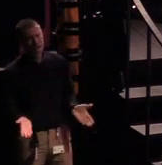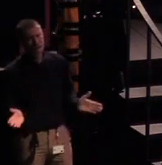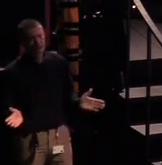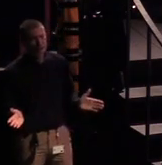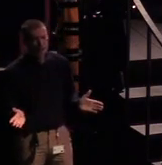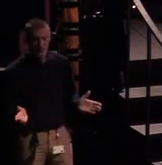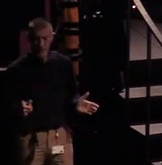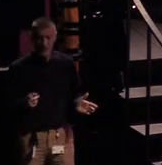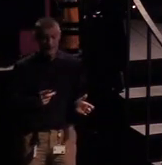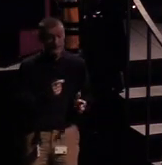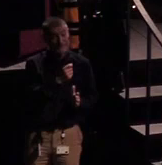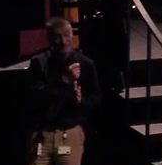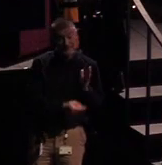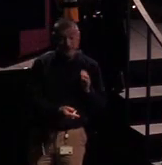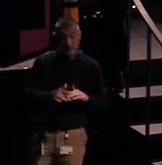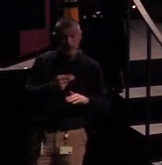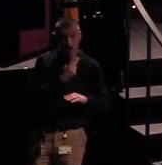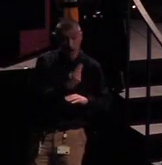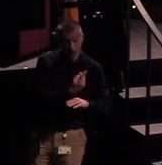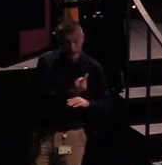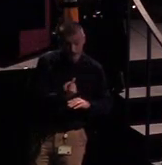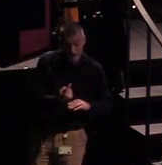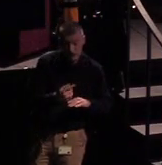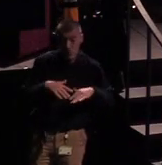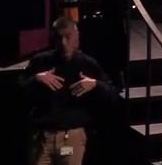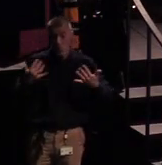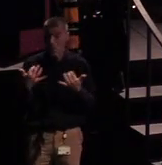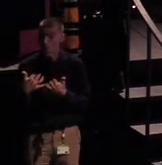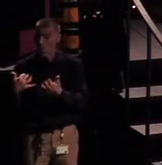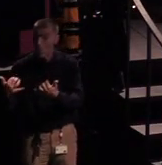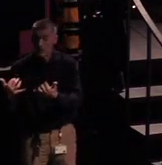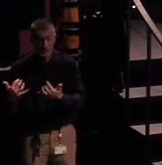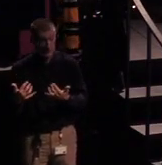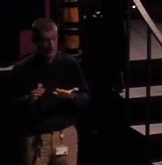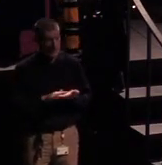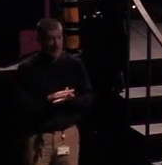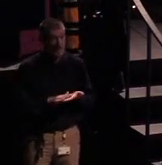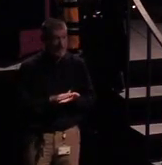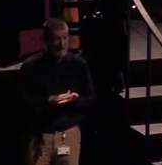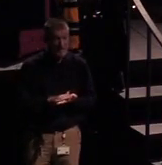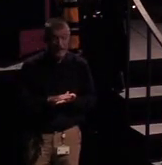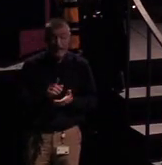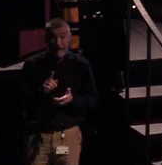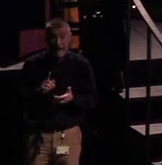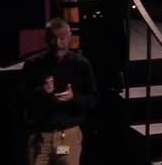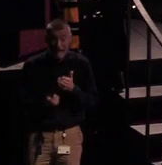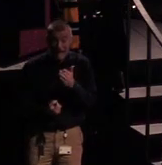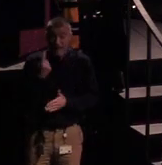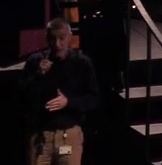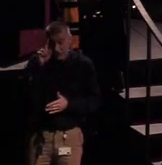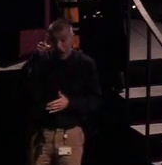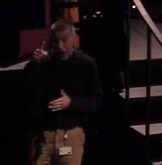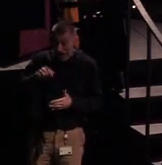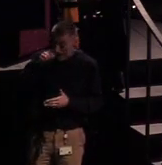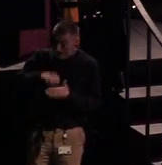members and artists whether that's being able to impulse buy tickets online in the middle of the night access creative